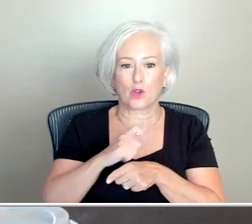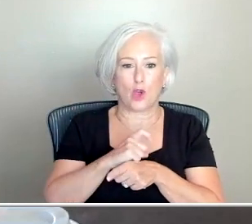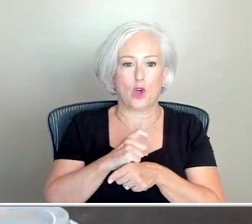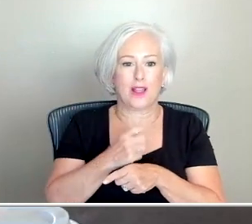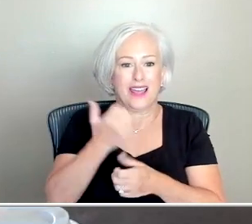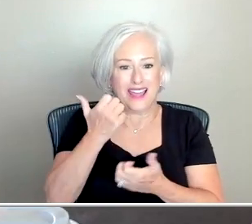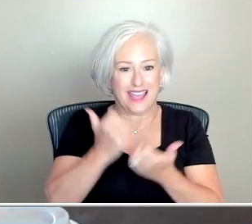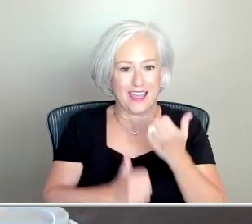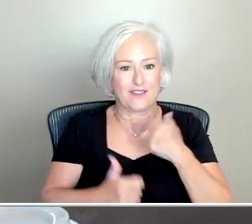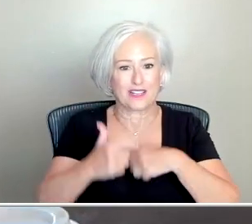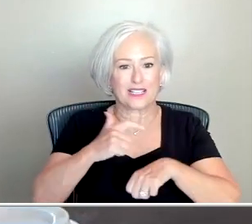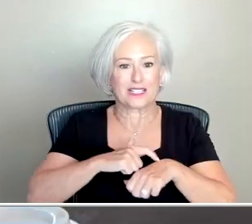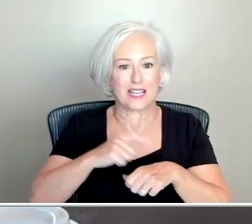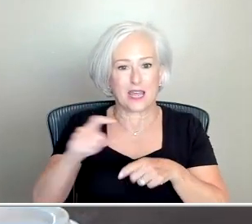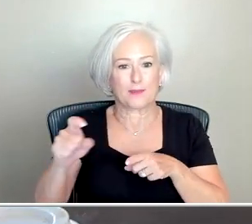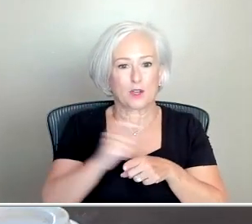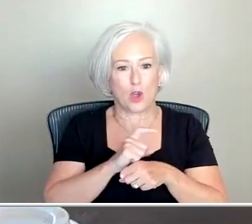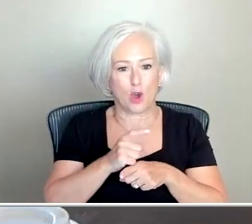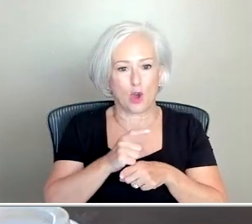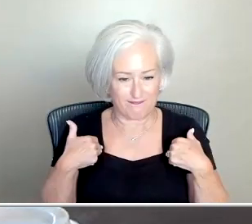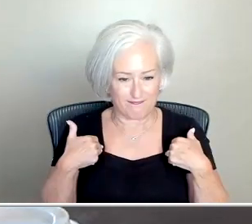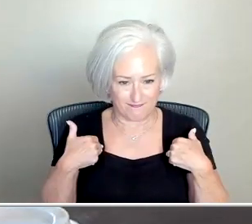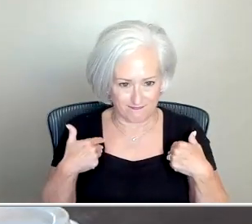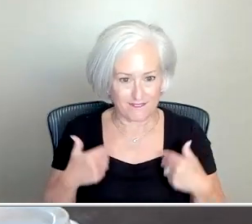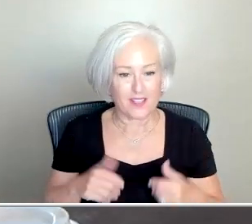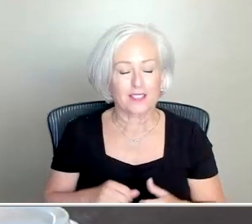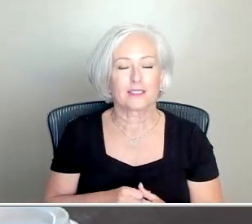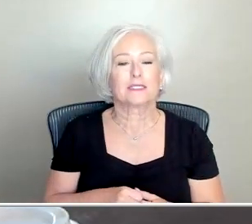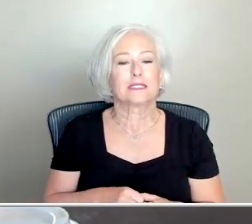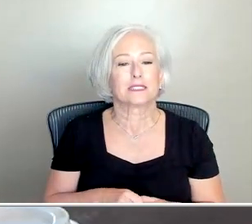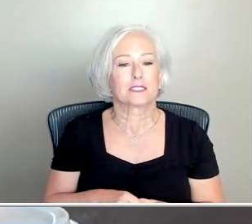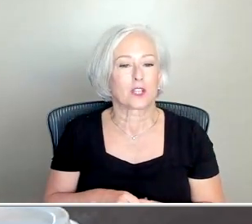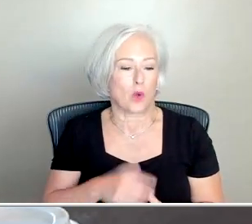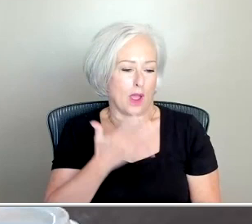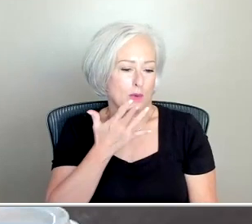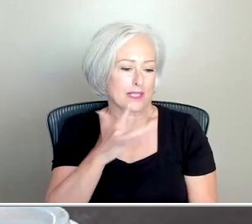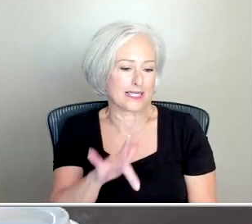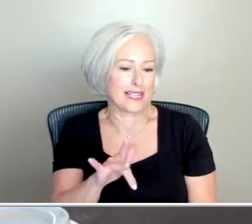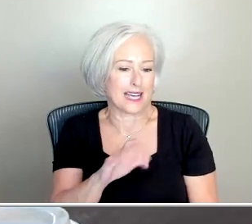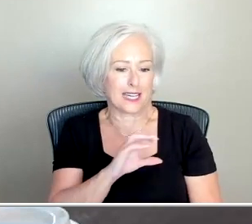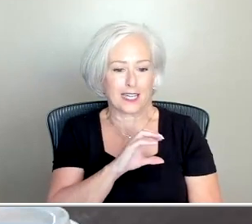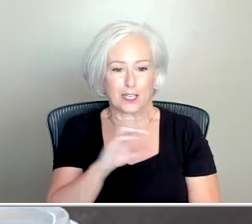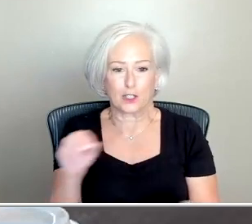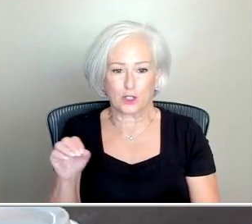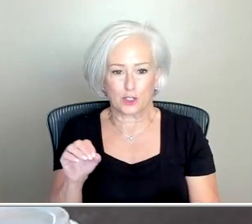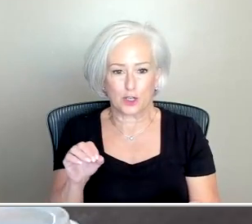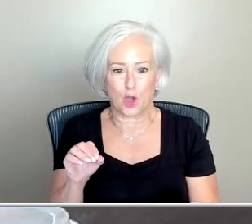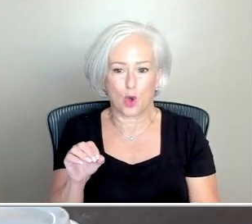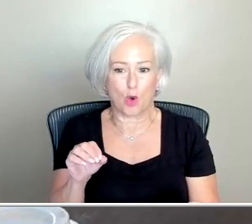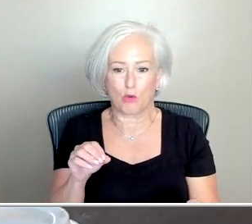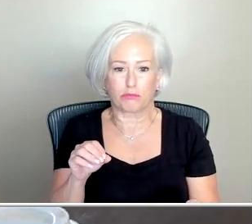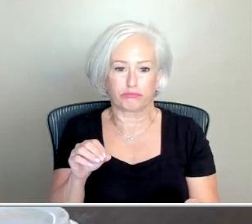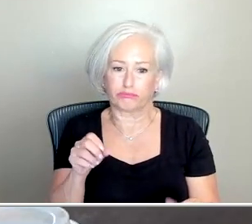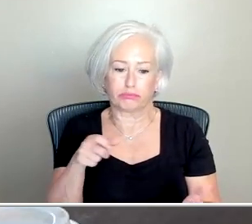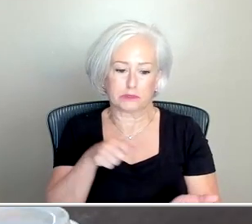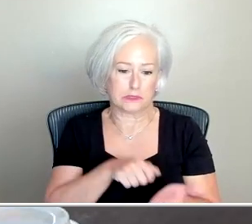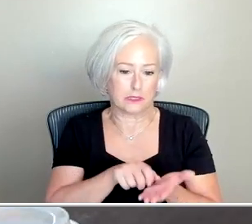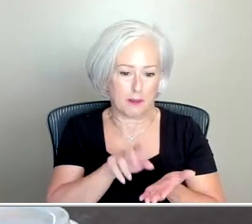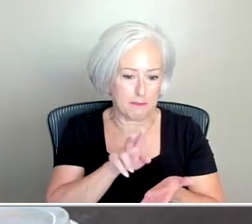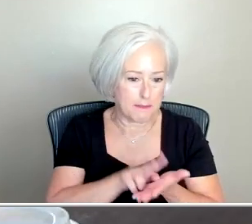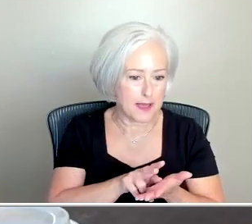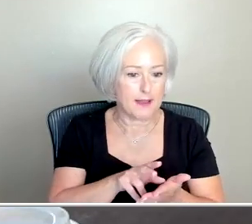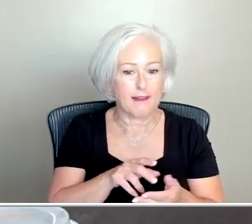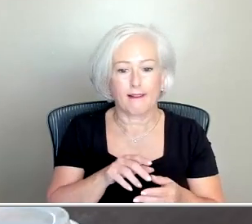you are clear, all the way through. I was very fortunate. I didn't have any major setbacks. I had a few issues here and there,